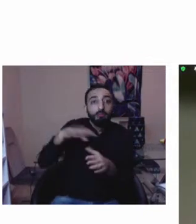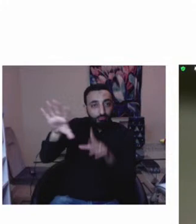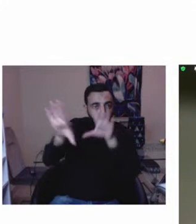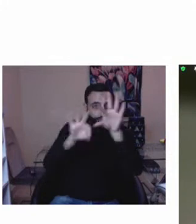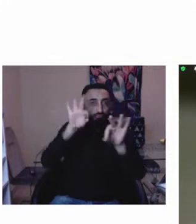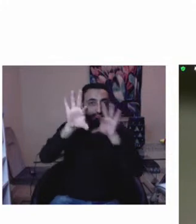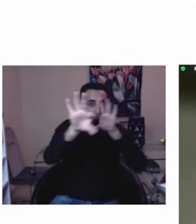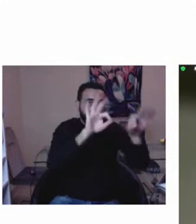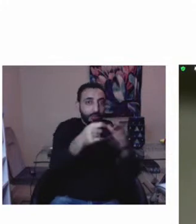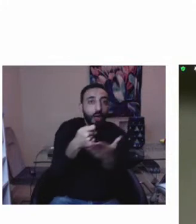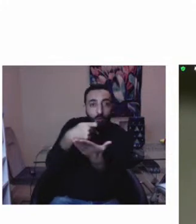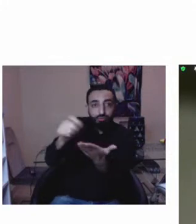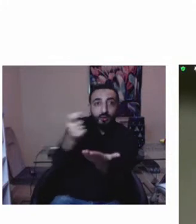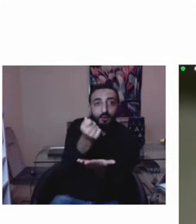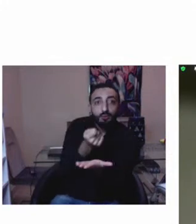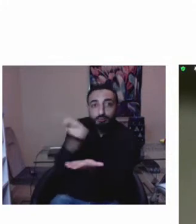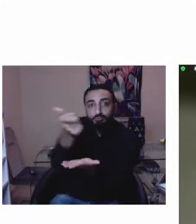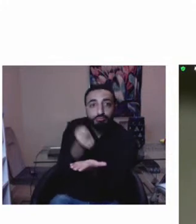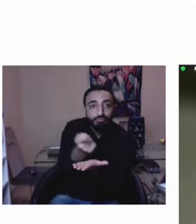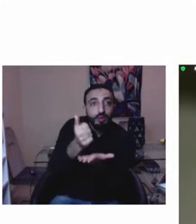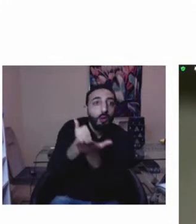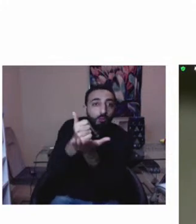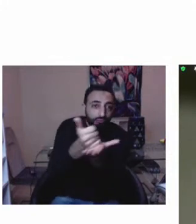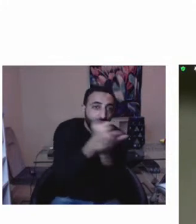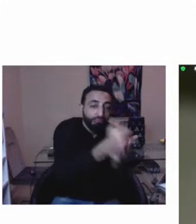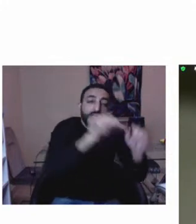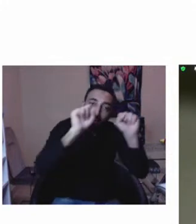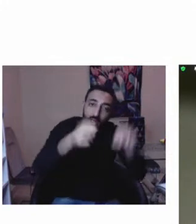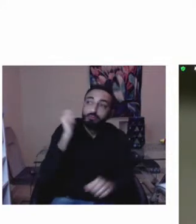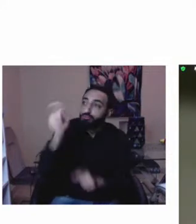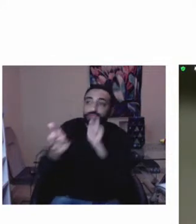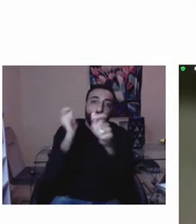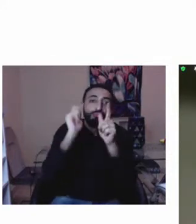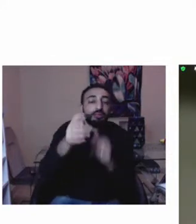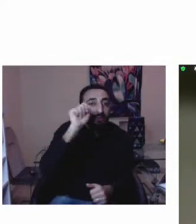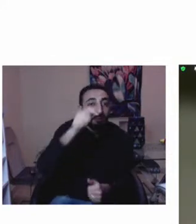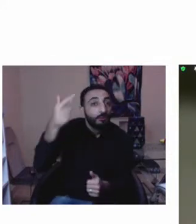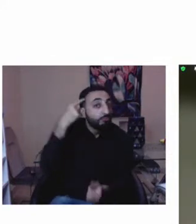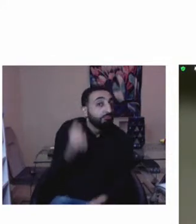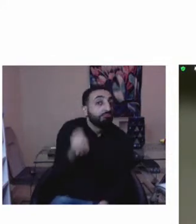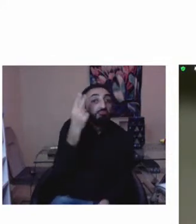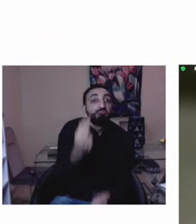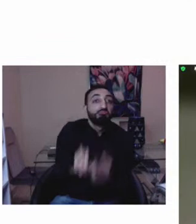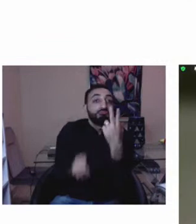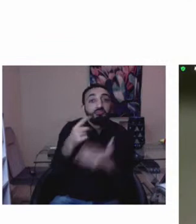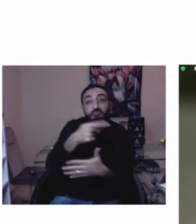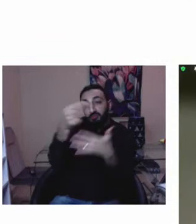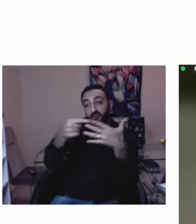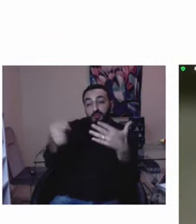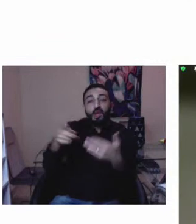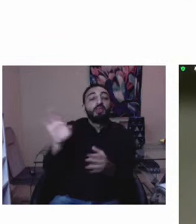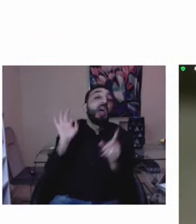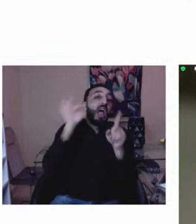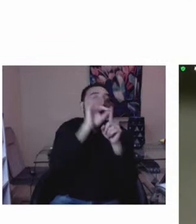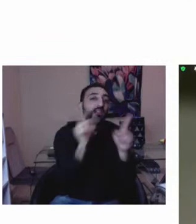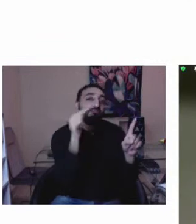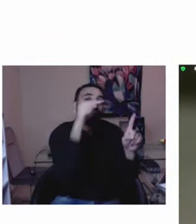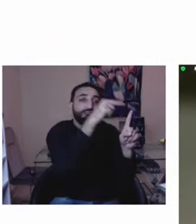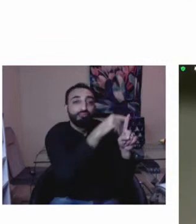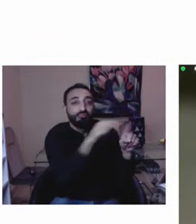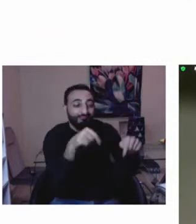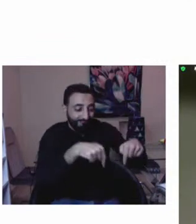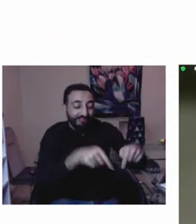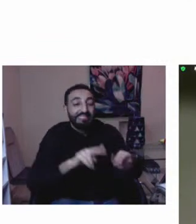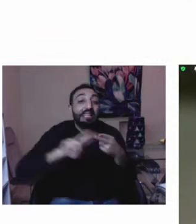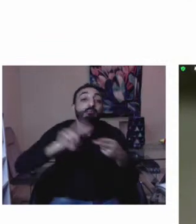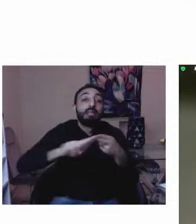youth-led peacebuilding initiatives. It should be added, though, that this approach requires a thorough assessment to ensure that the